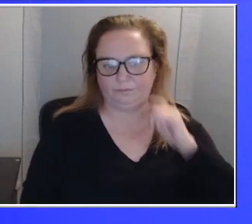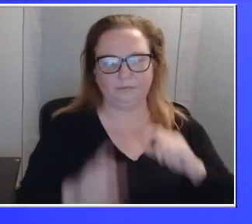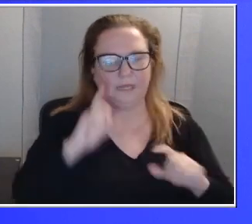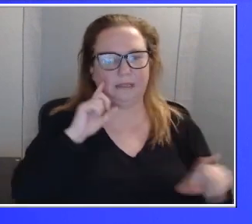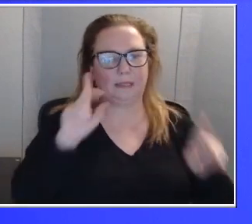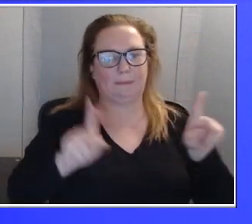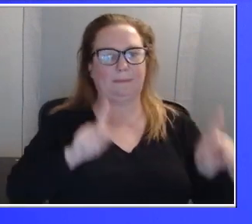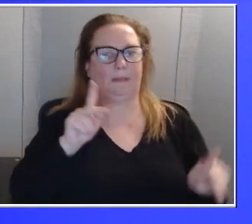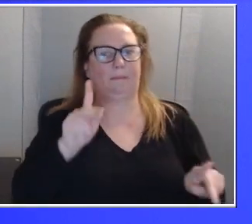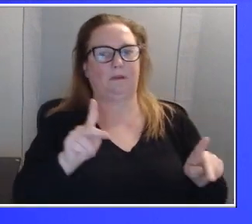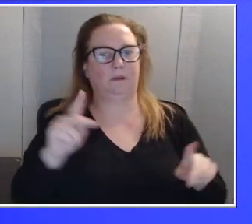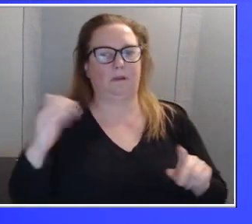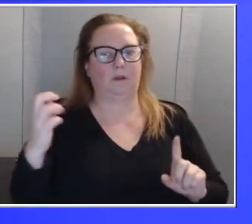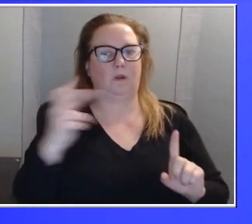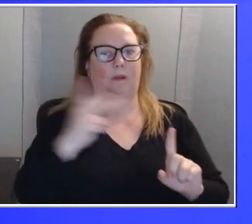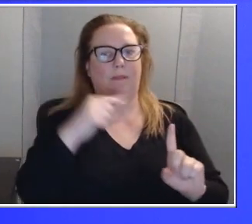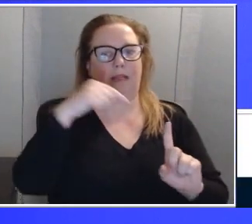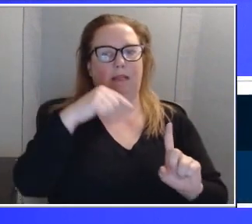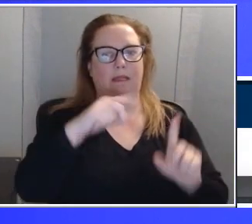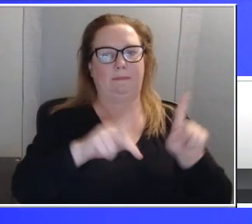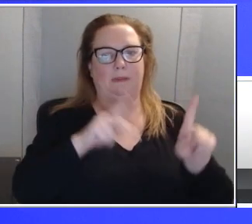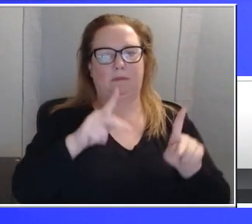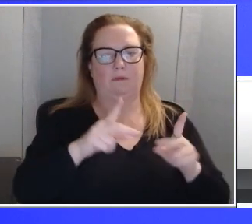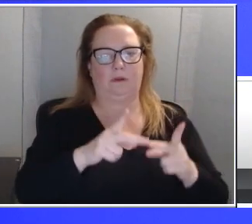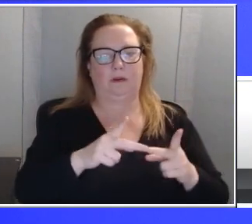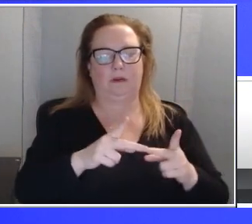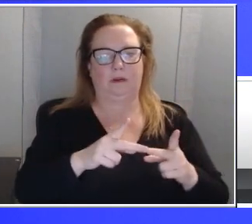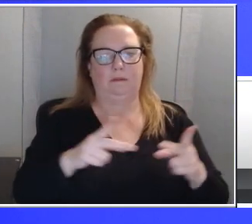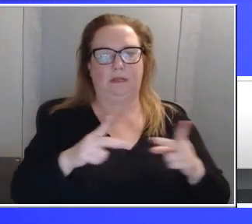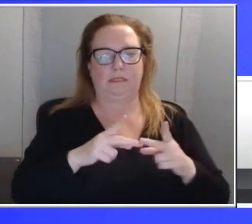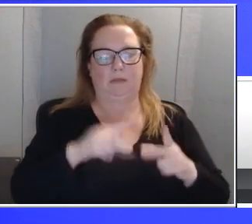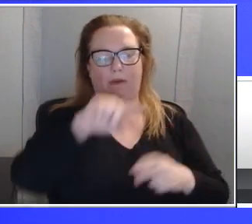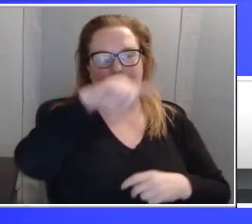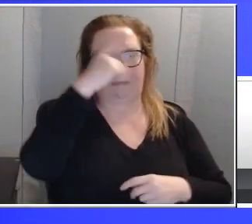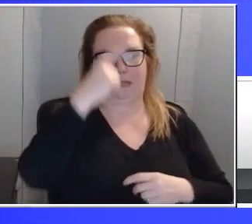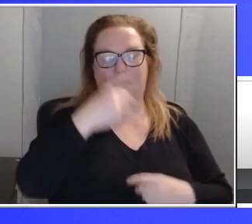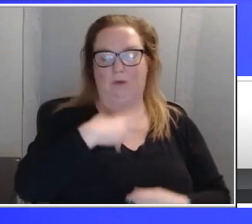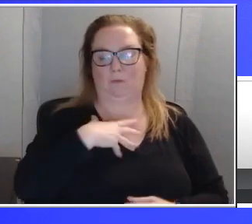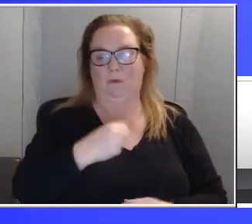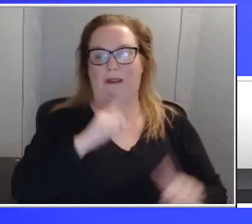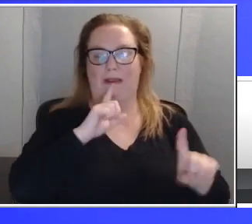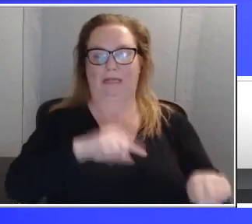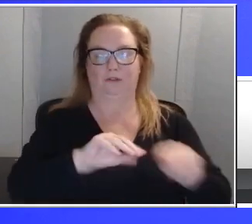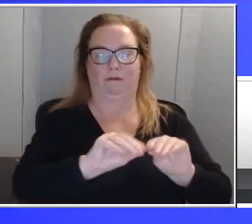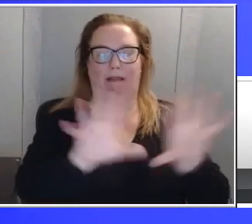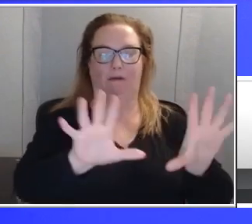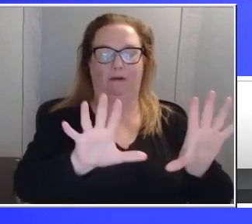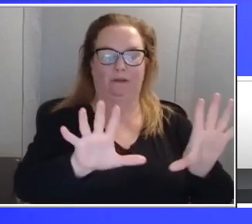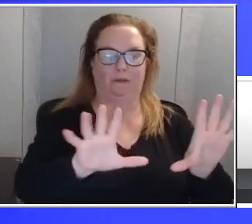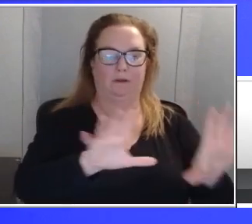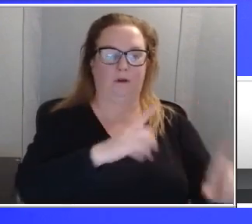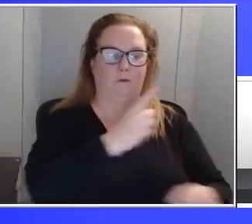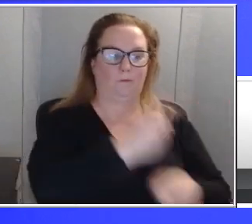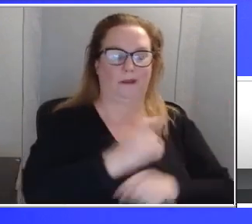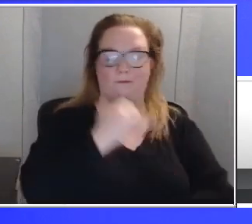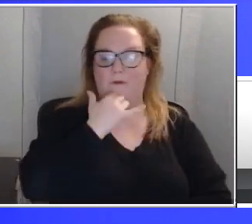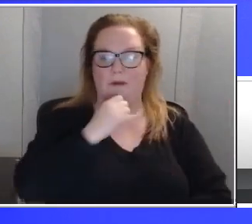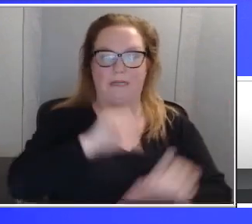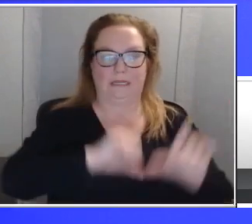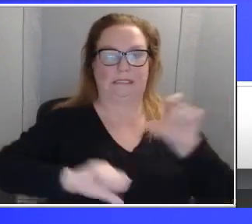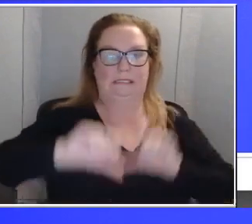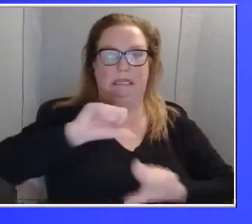so going back to a little bit, so I think people were in a place where they wanted black and white answers. They really wanted clarity. And science